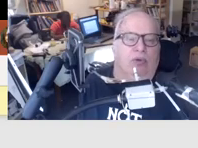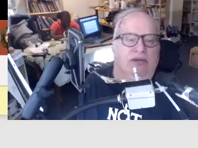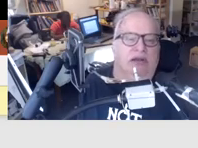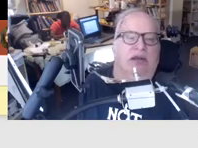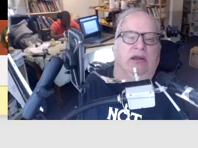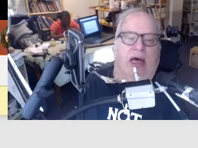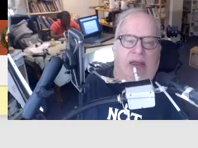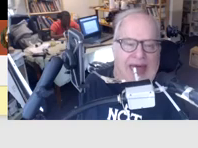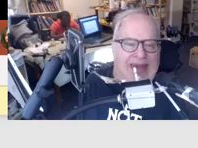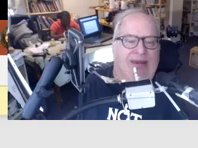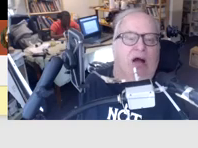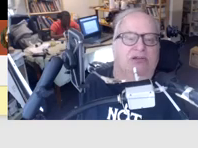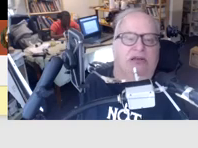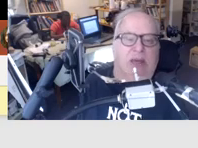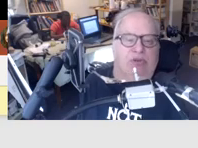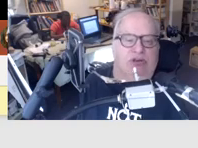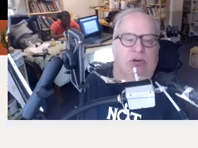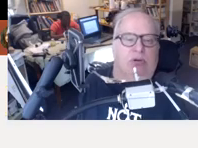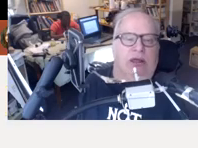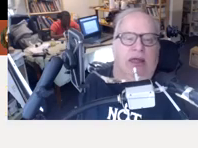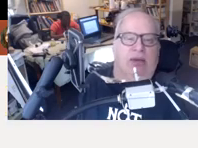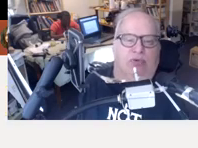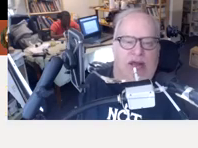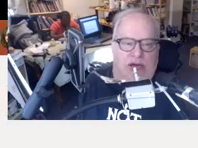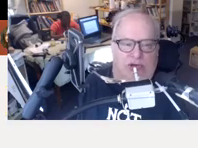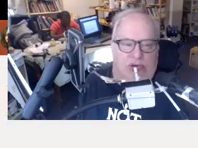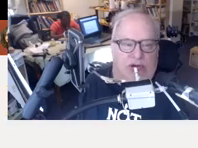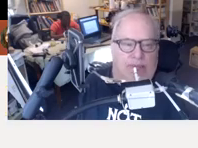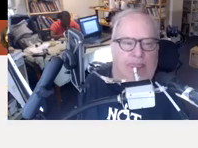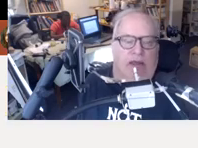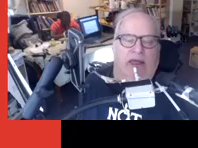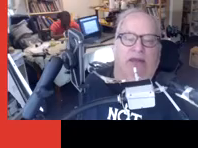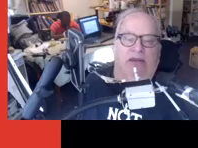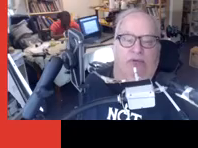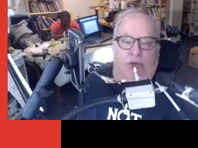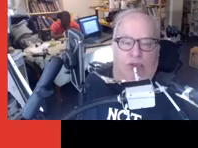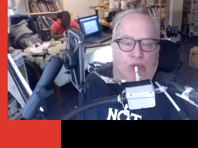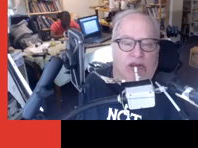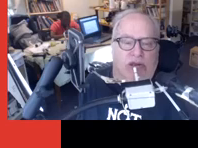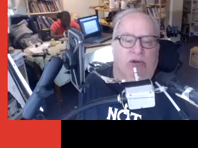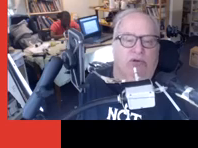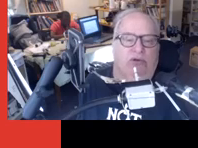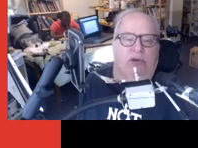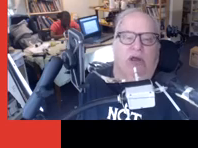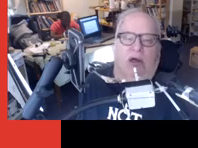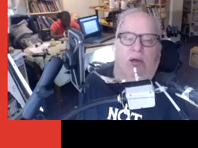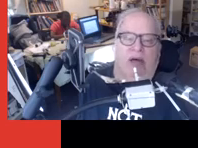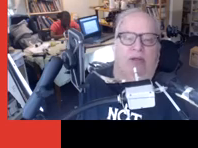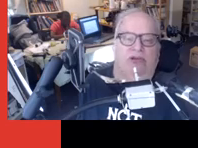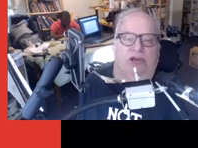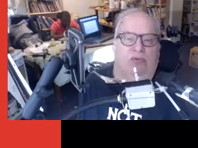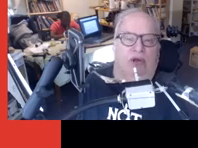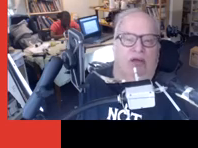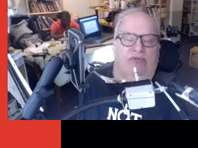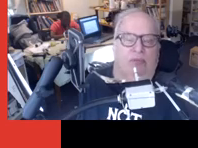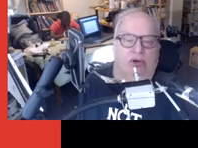cardiac arrest and an anoxic episode and brain injury. He had a difficult 3 years